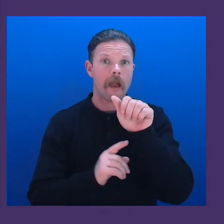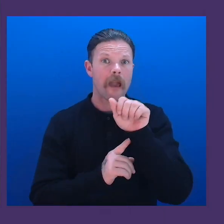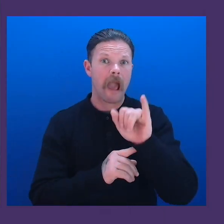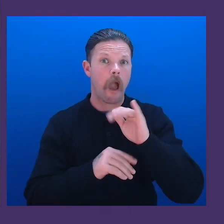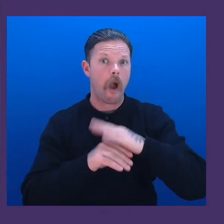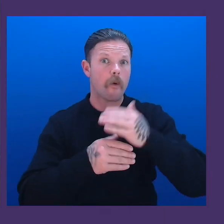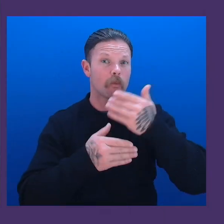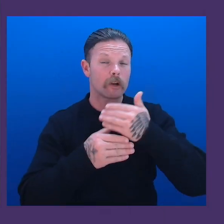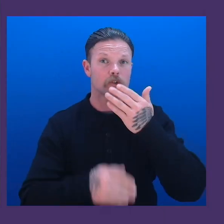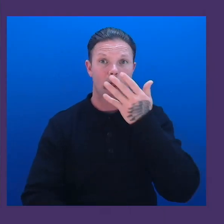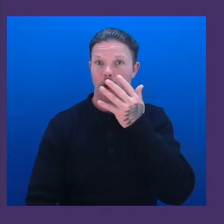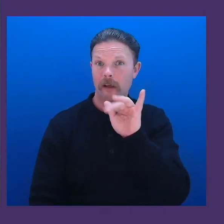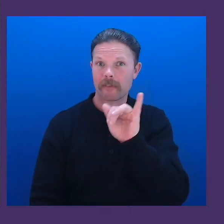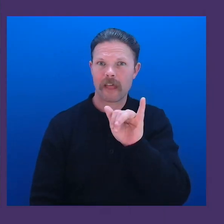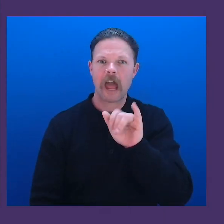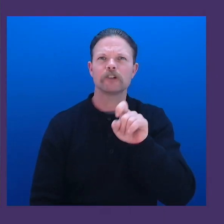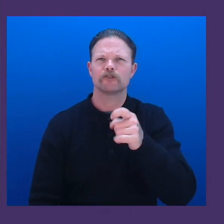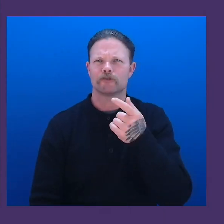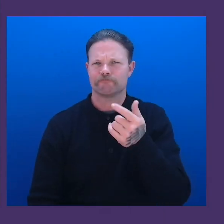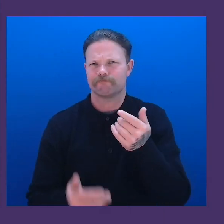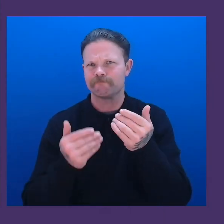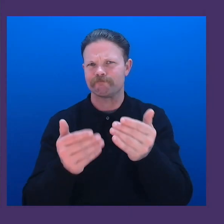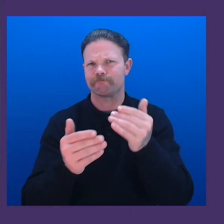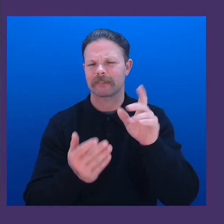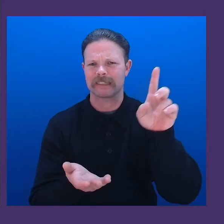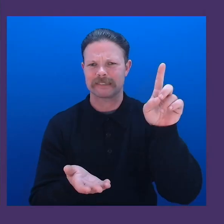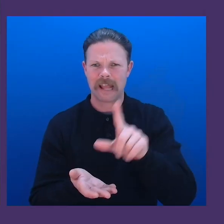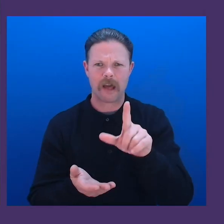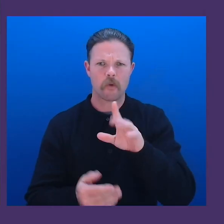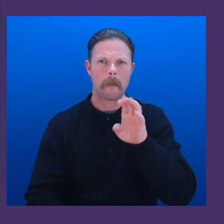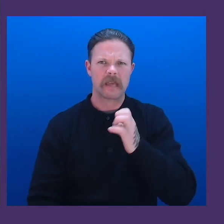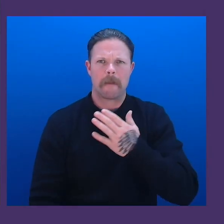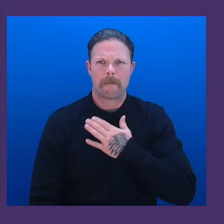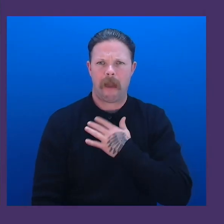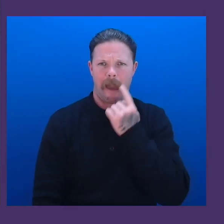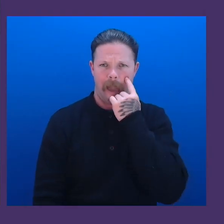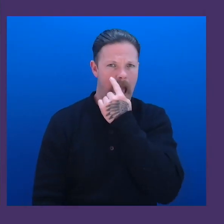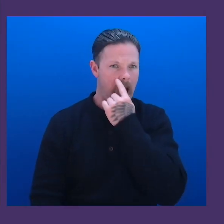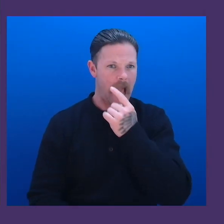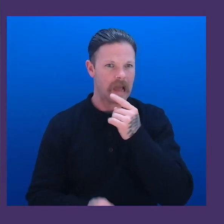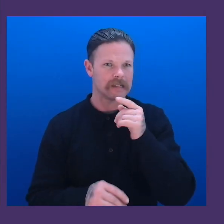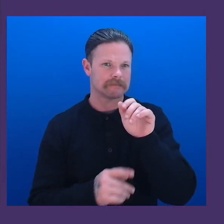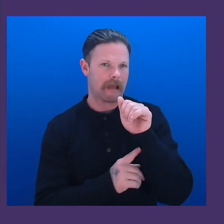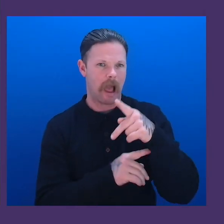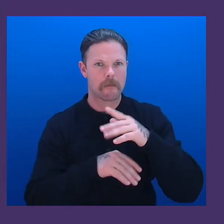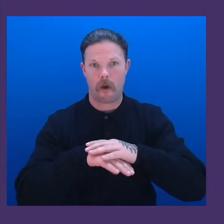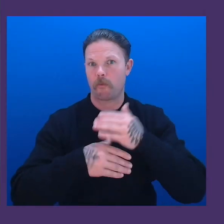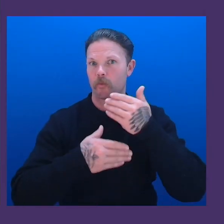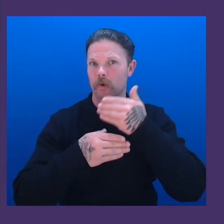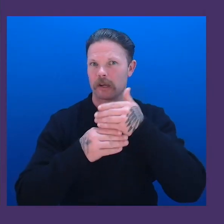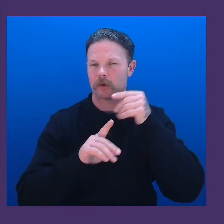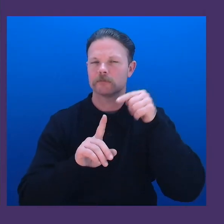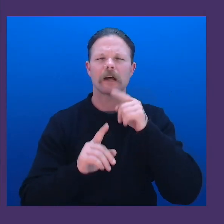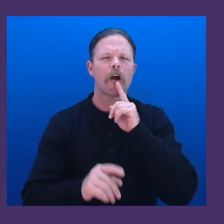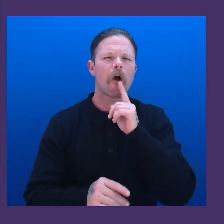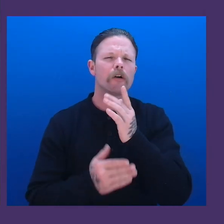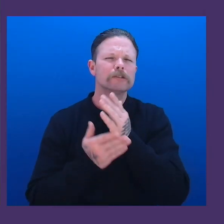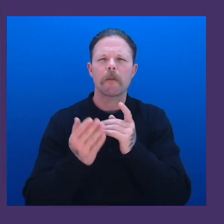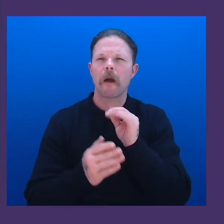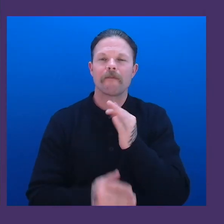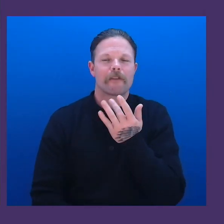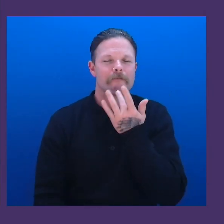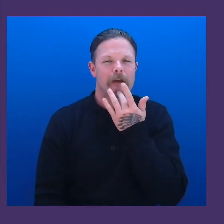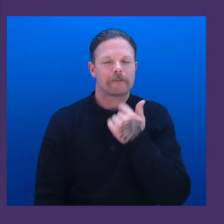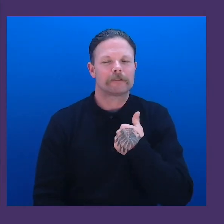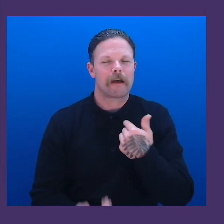should go download the Be My Eyes app on Windows. These are some of the favorites I have that